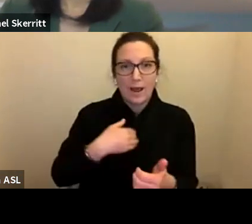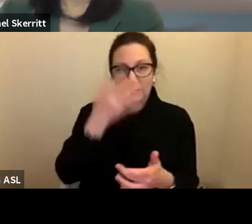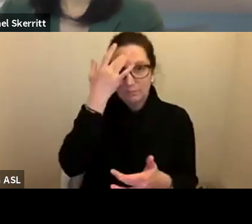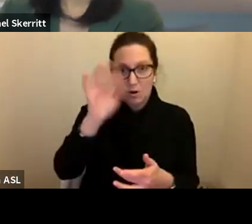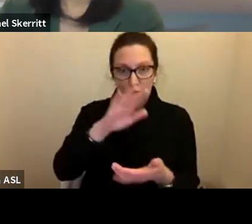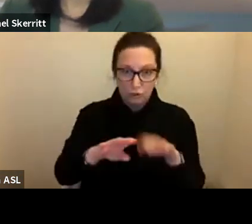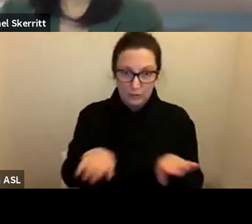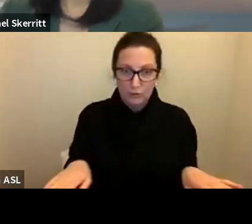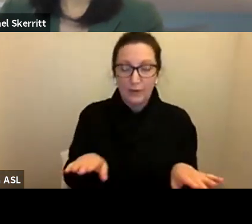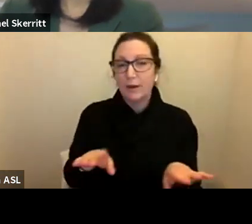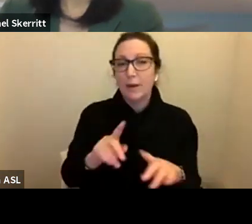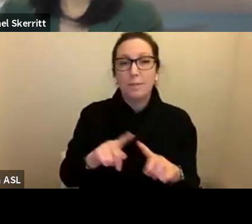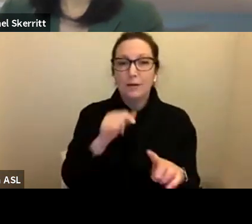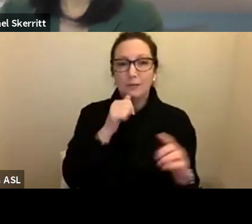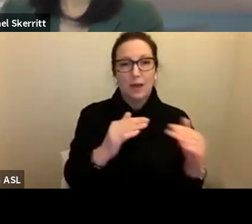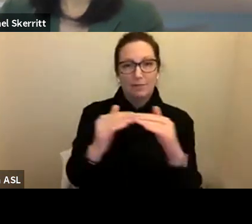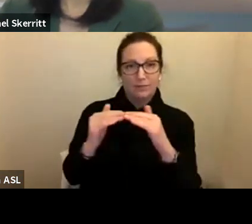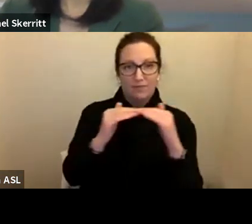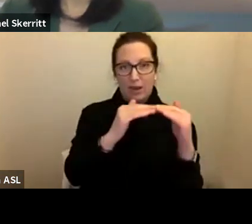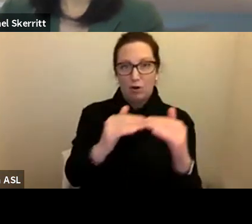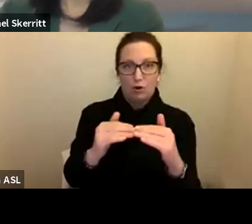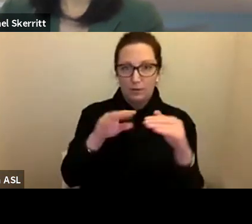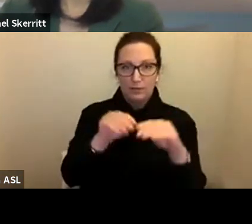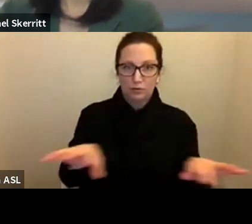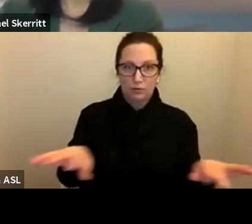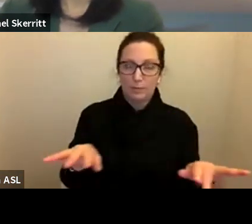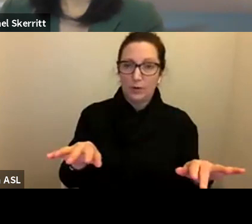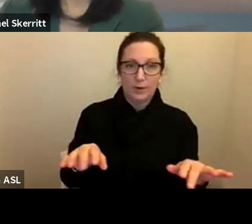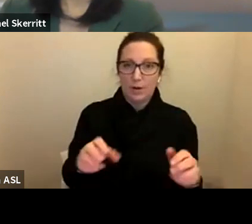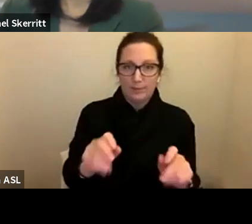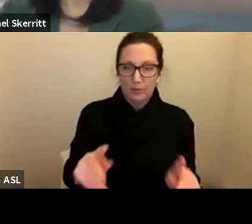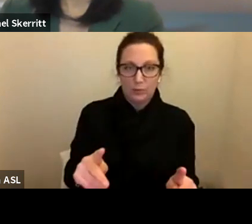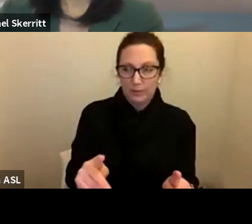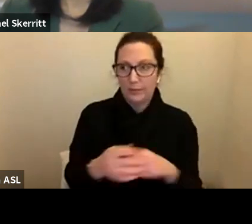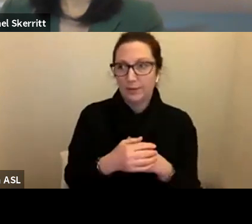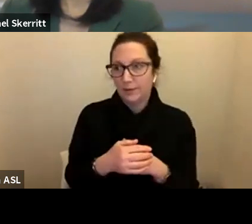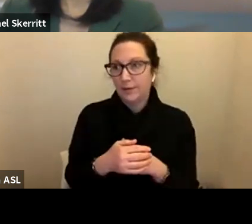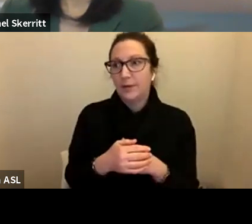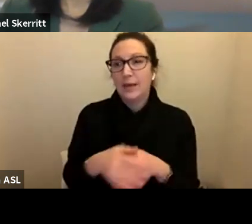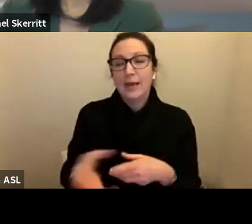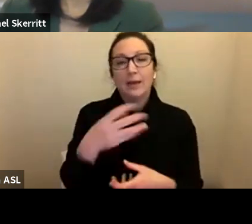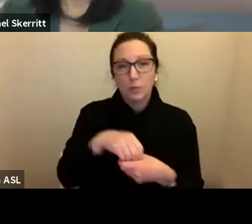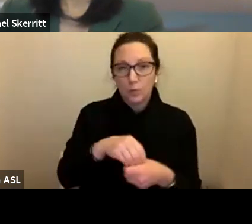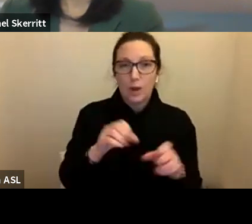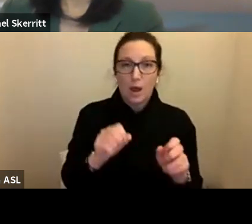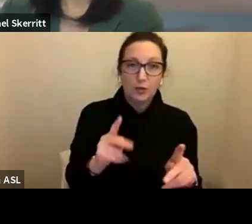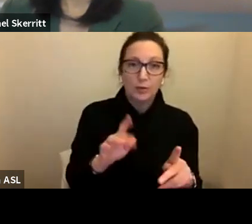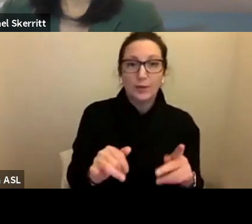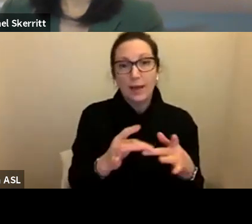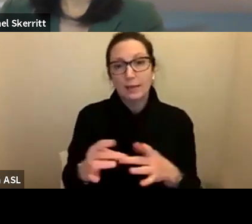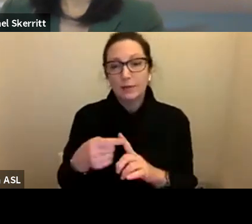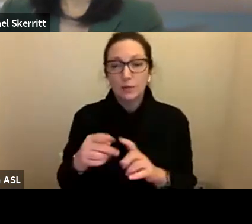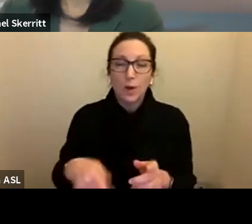not evenly distributed or fairly distributed is opportunity, including the opportunities that lead to high test